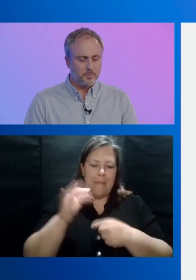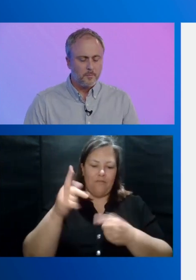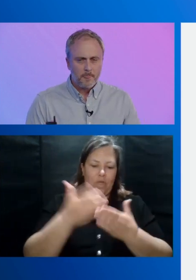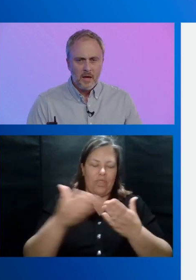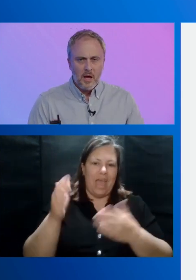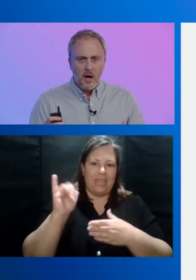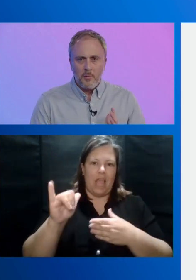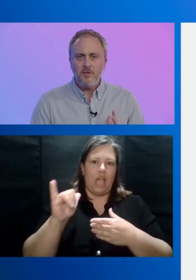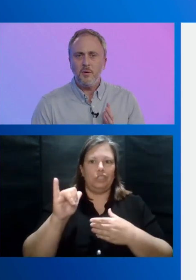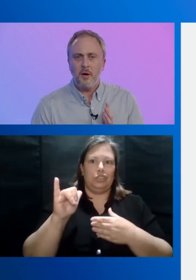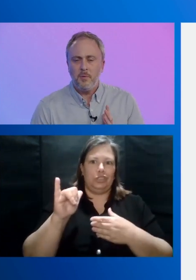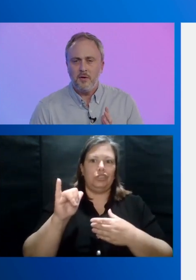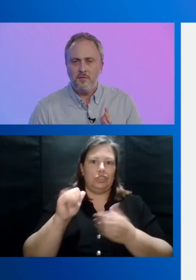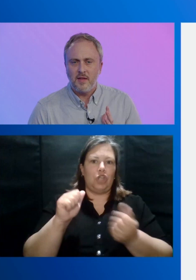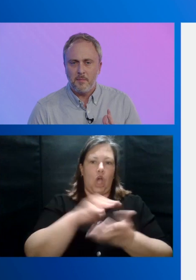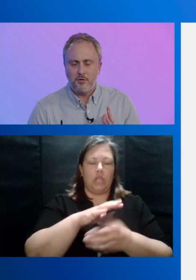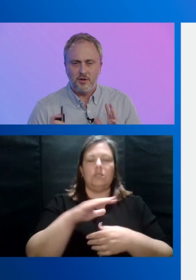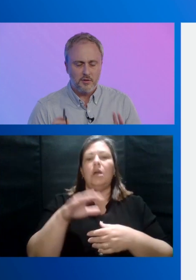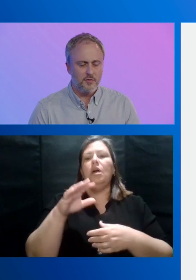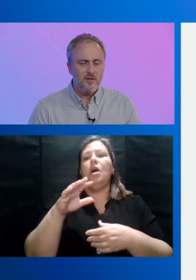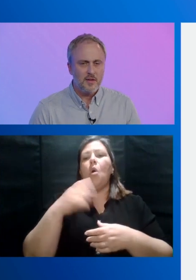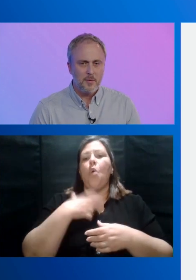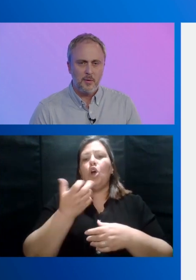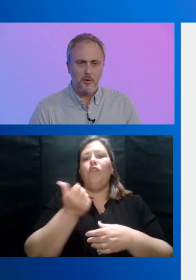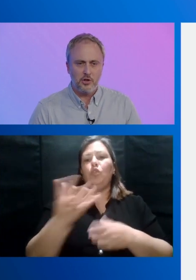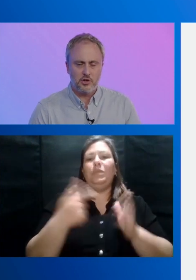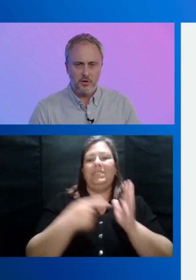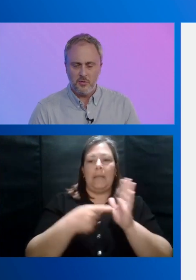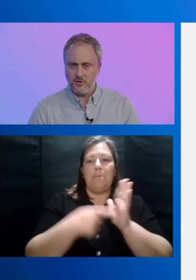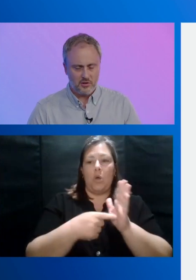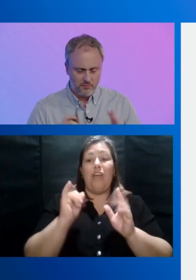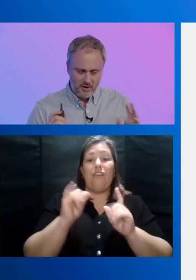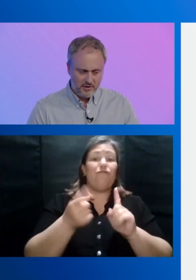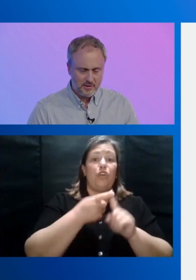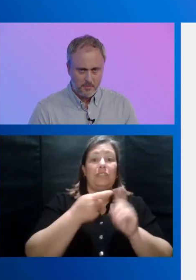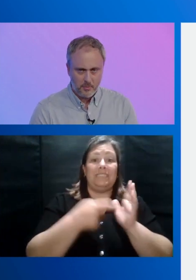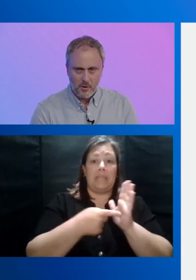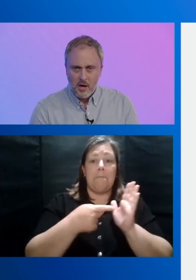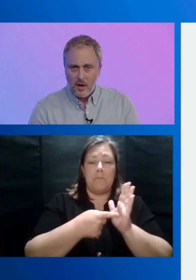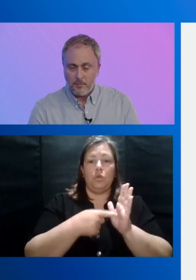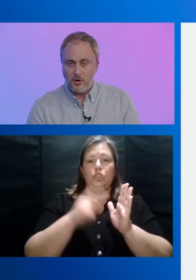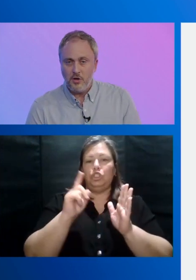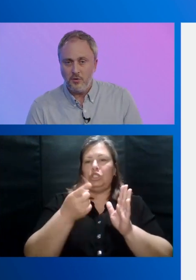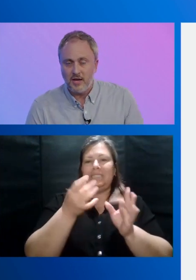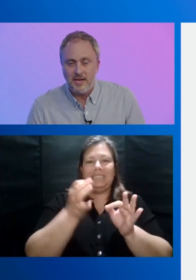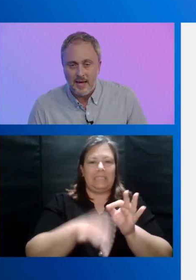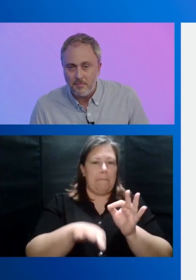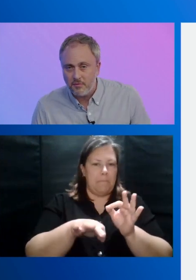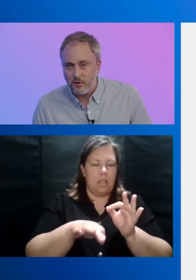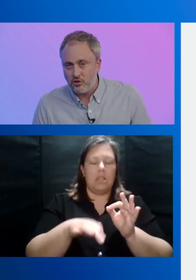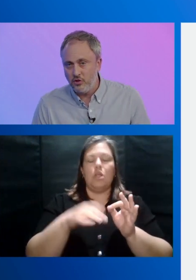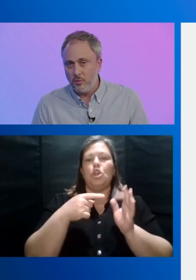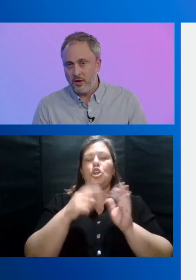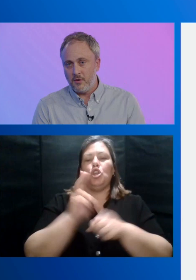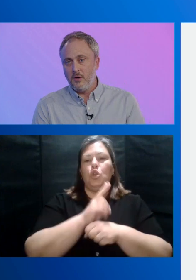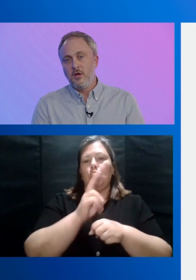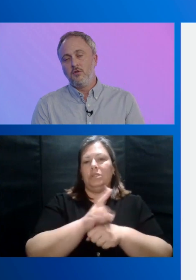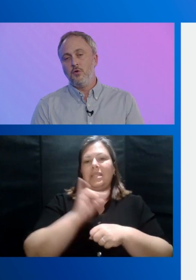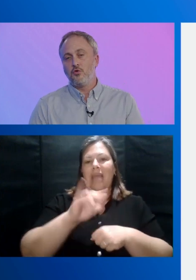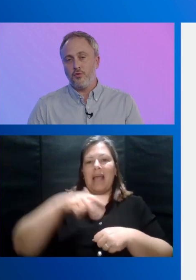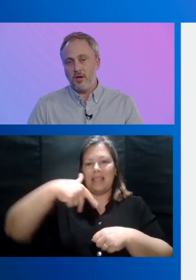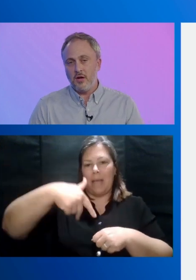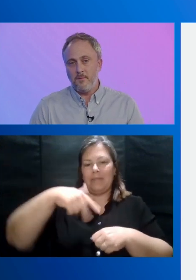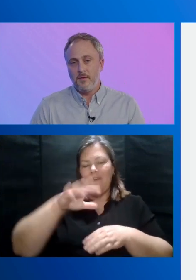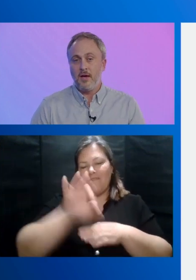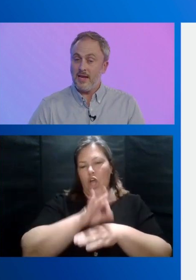cause. I want to do a couple of demos, right? So the first demo I'm going to show you is just very simple. I'm going to use a Lambda function URL